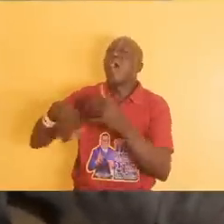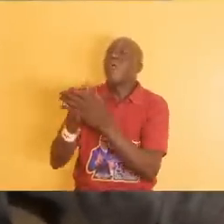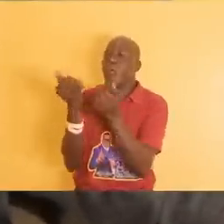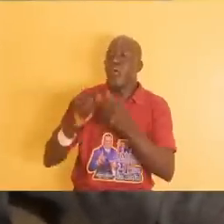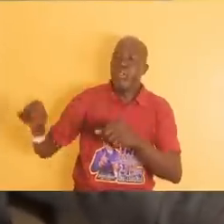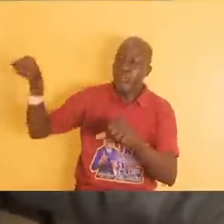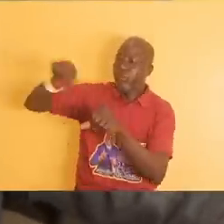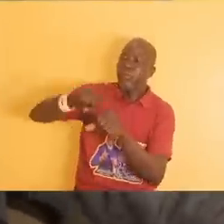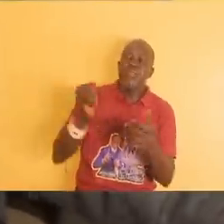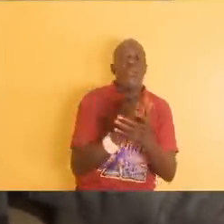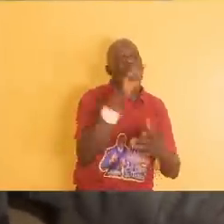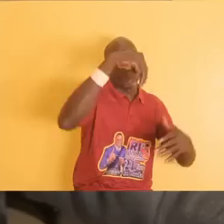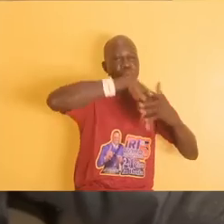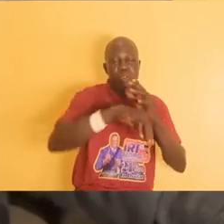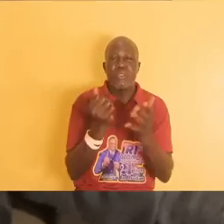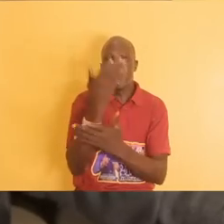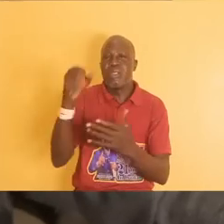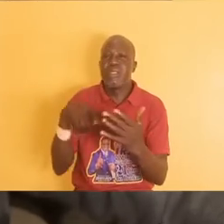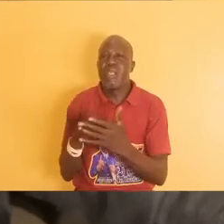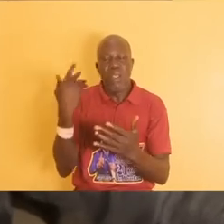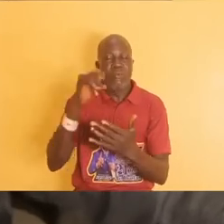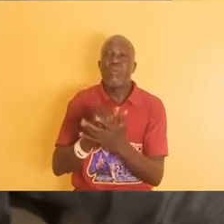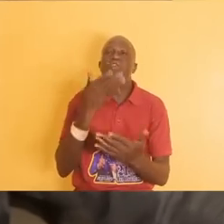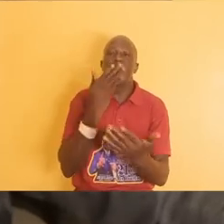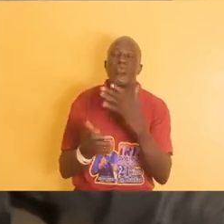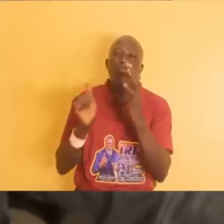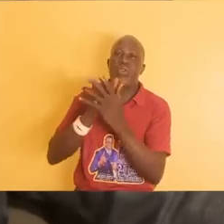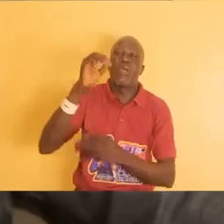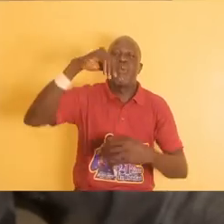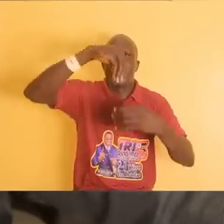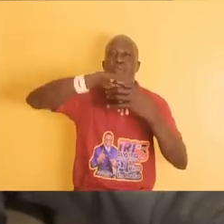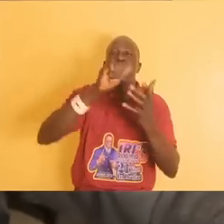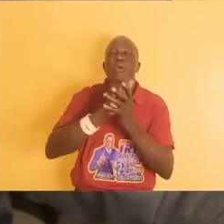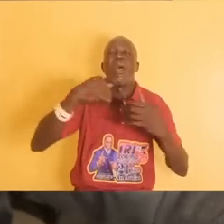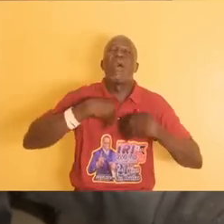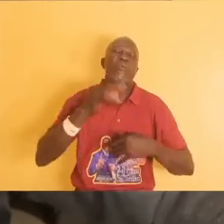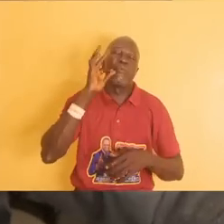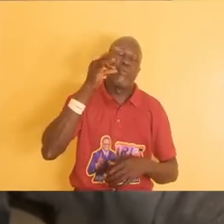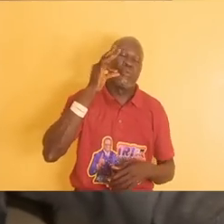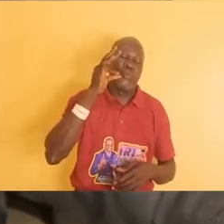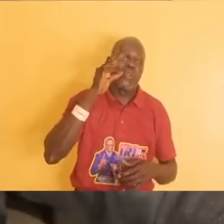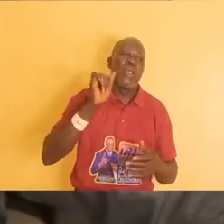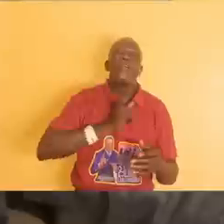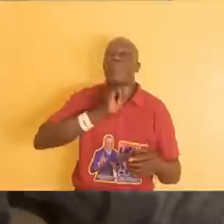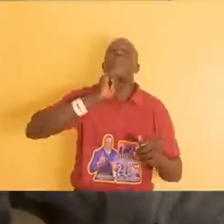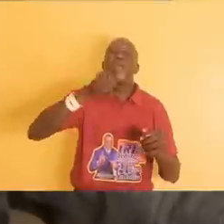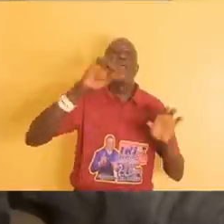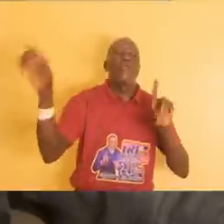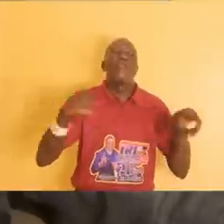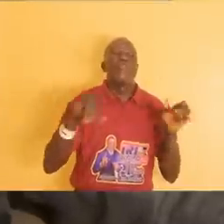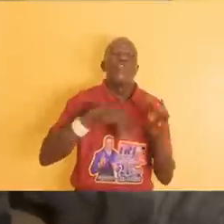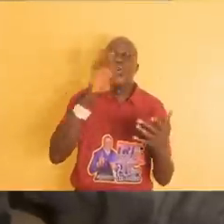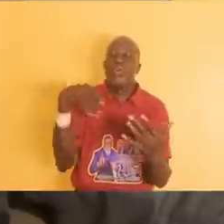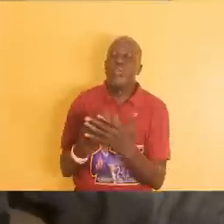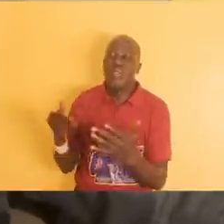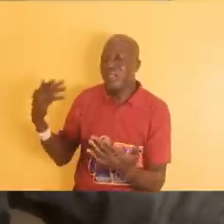We are taking care of the widows and the people that are challenging the people that their feet have been amputated. We are saying that for your seed. seed to be fruitful. You cannot be doing all this. Oh, le